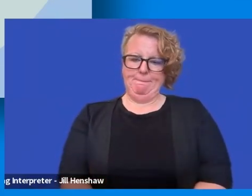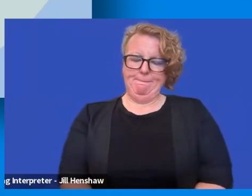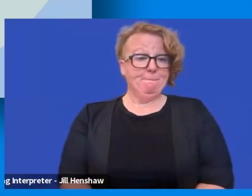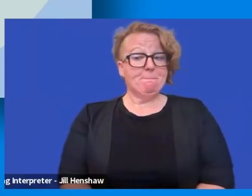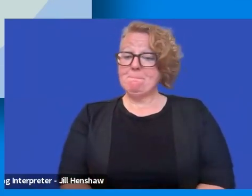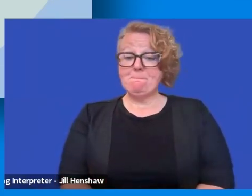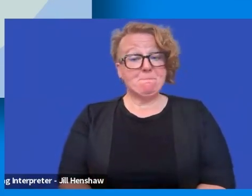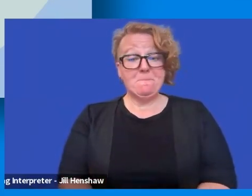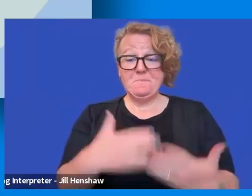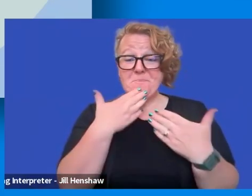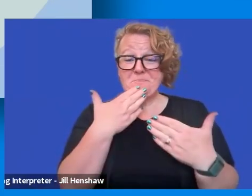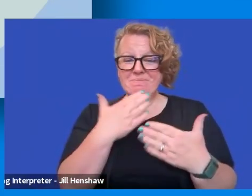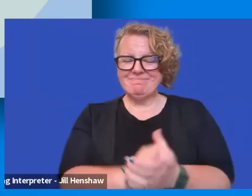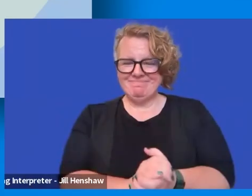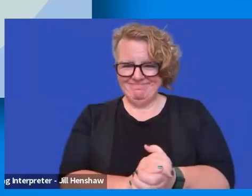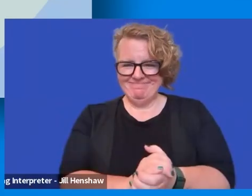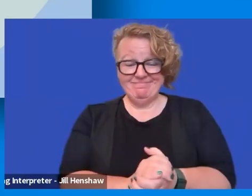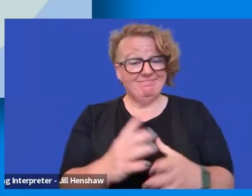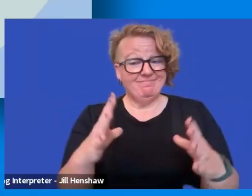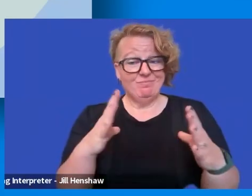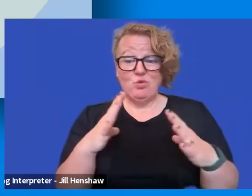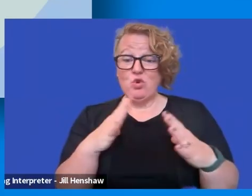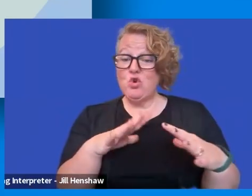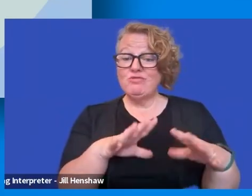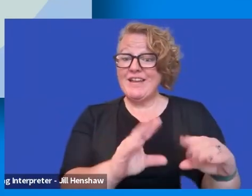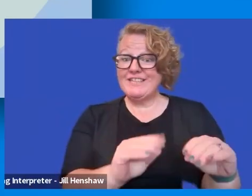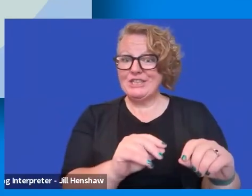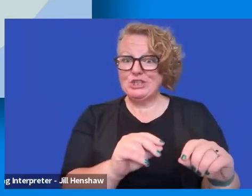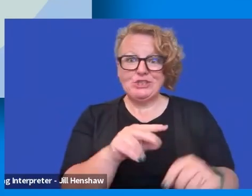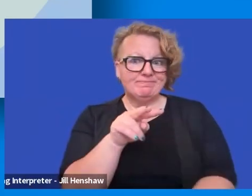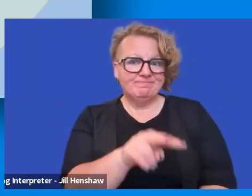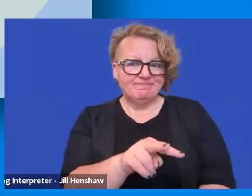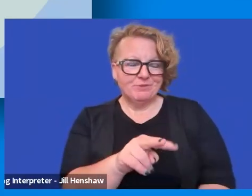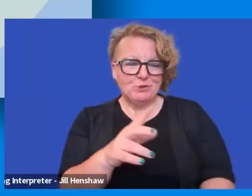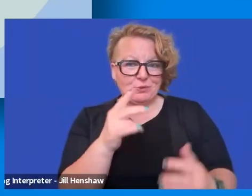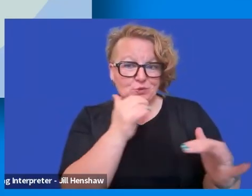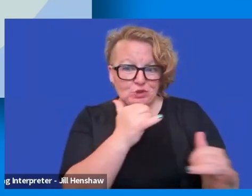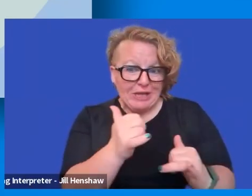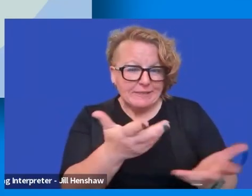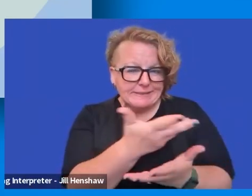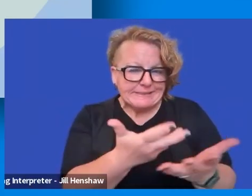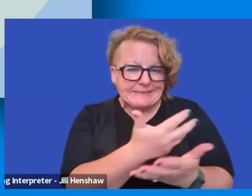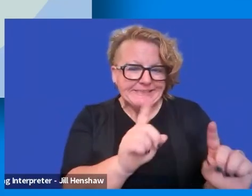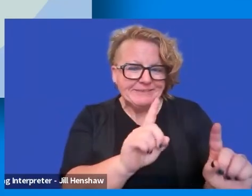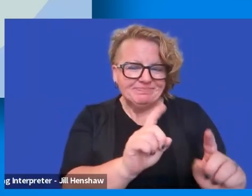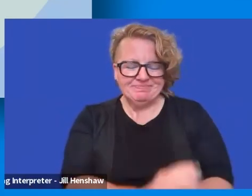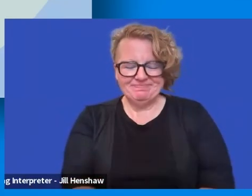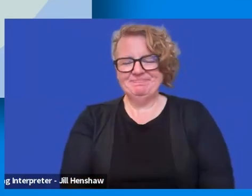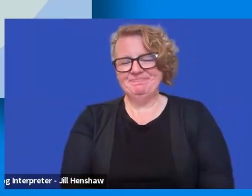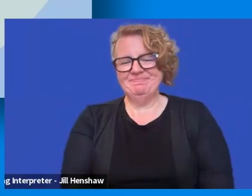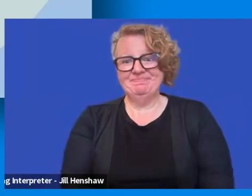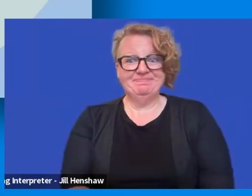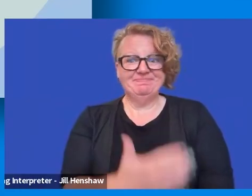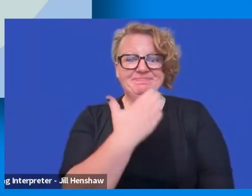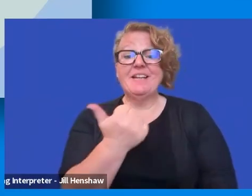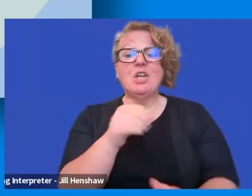Nope. Thank you very much. I've already opened the chat to see what the lively discussion is. Yeah. Thank you. And just to